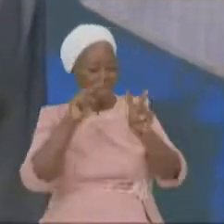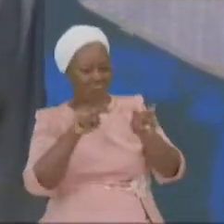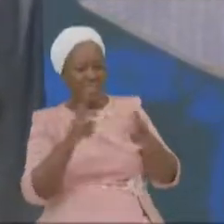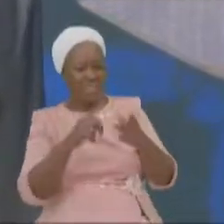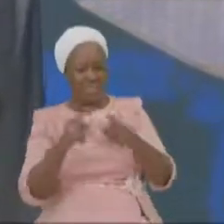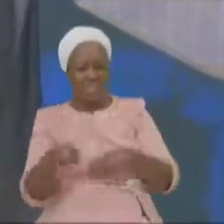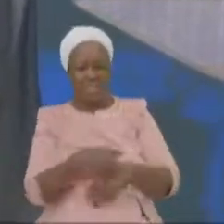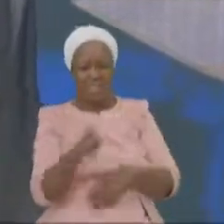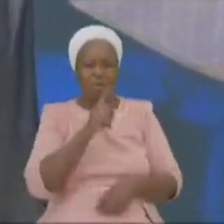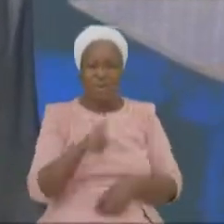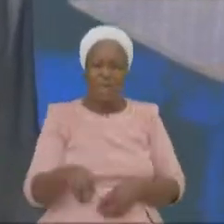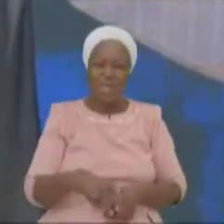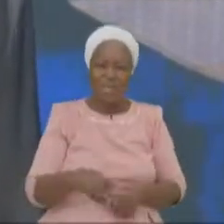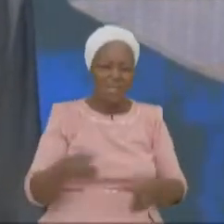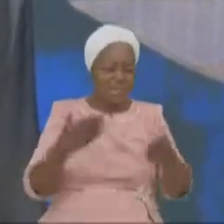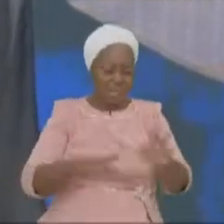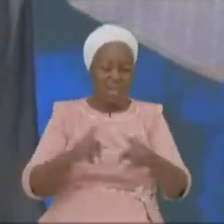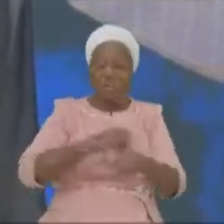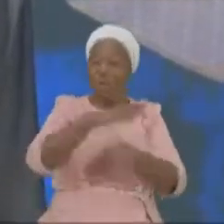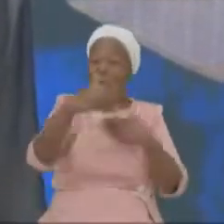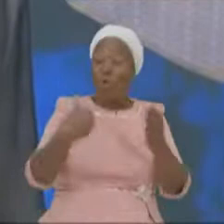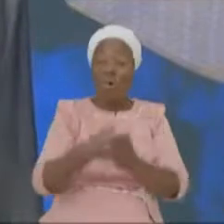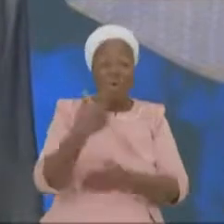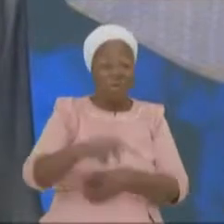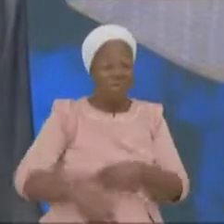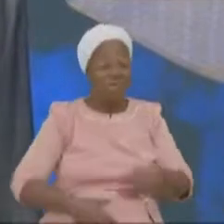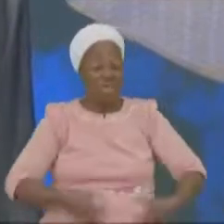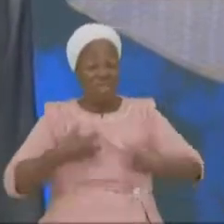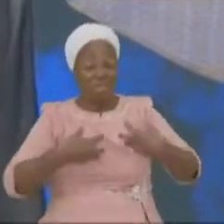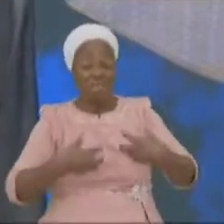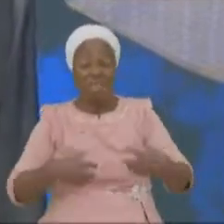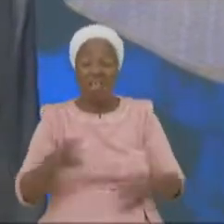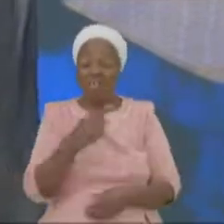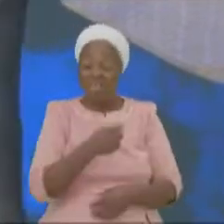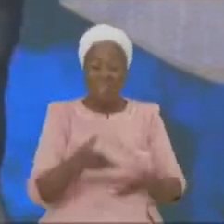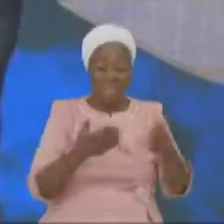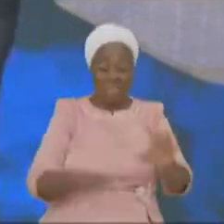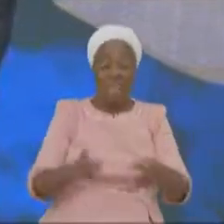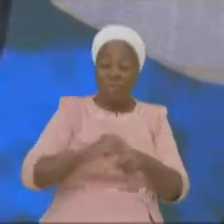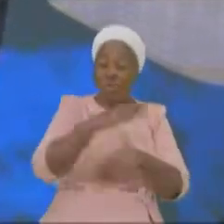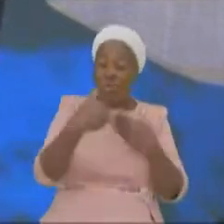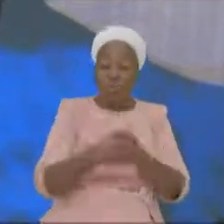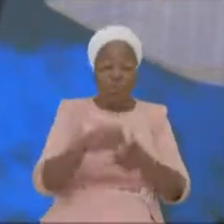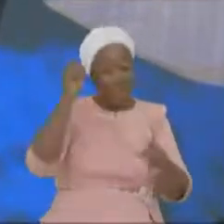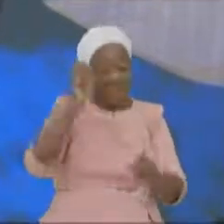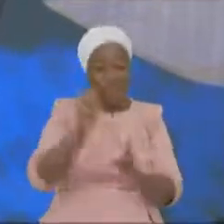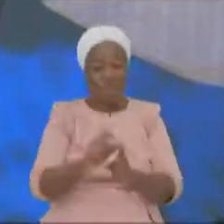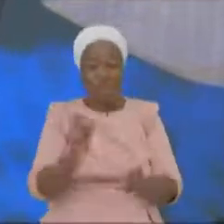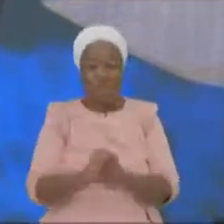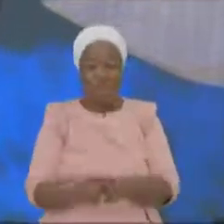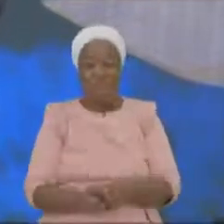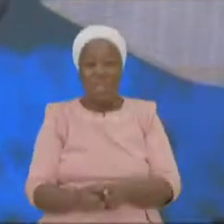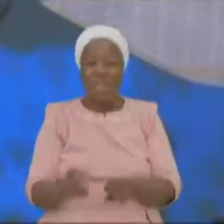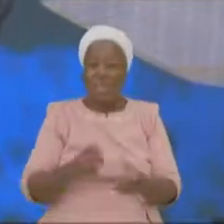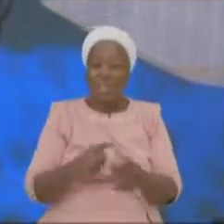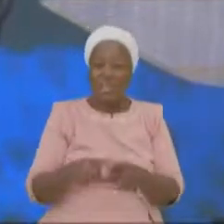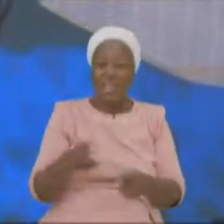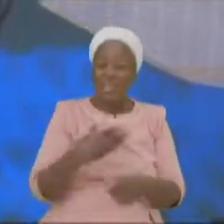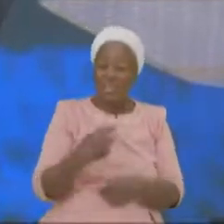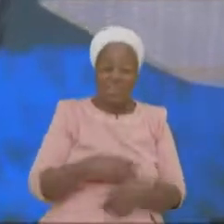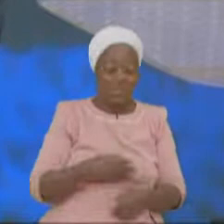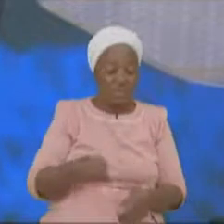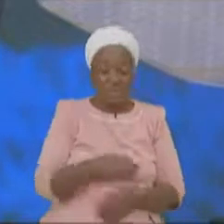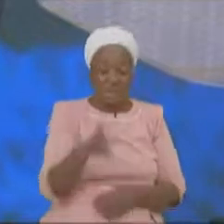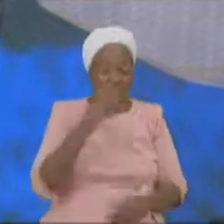his bragging. They were dead to his anger. They were dead to his annoyances.